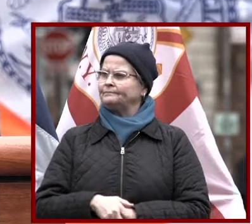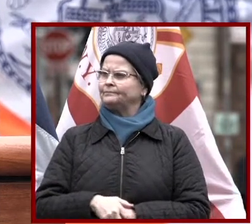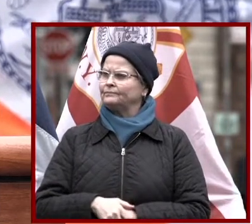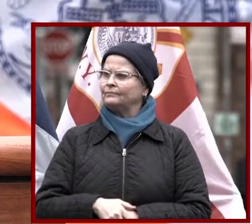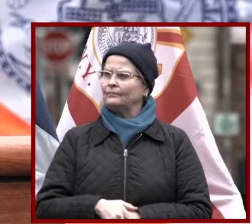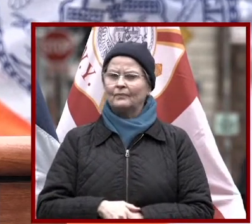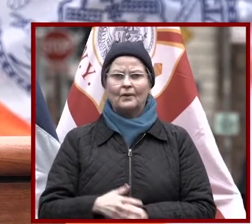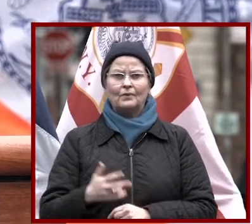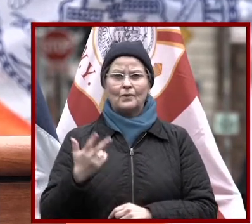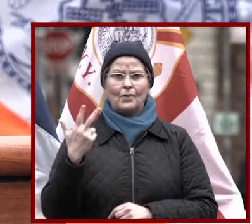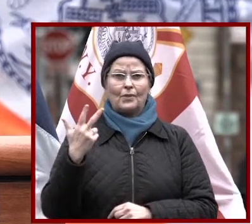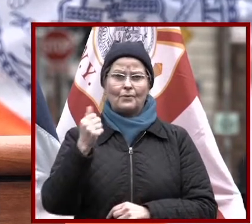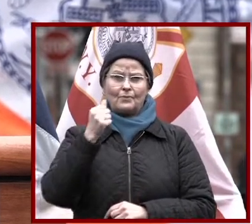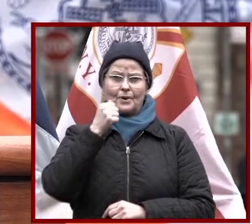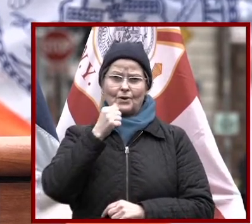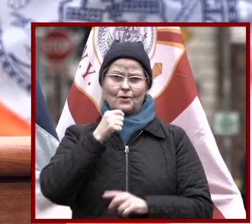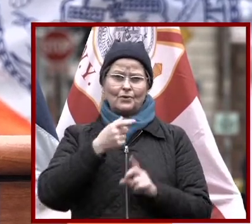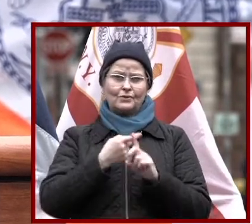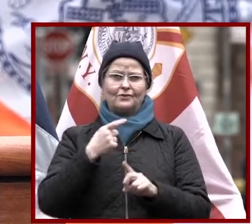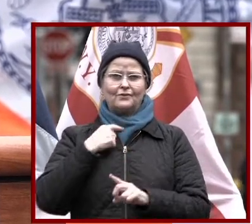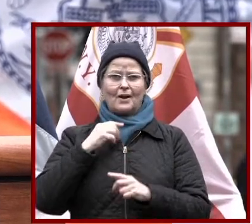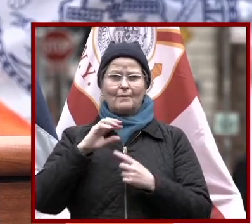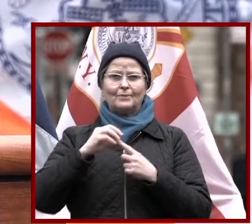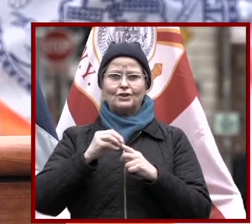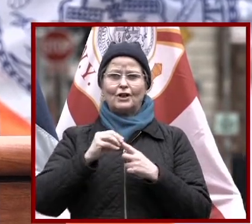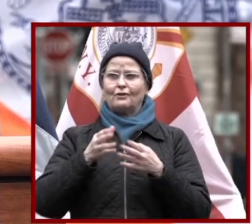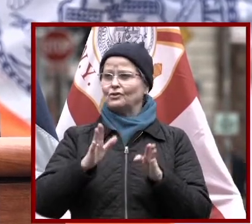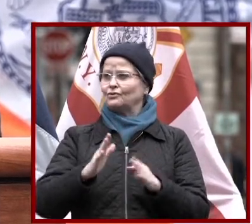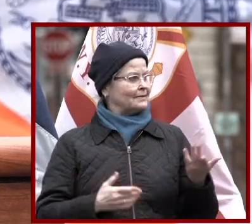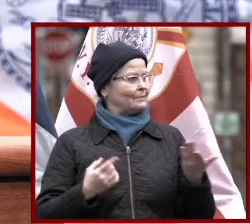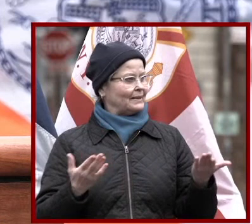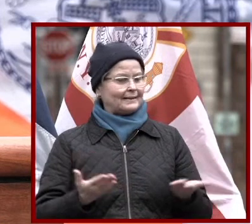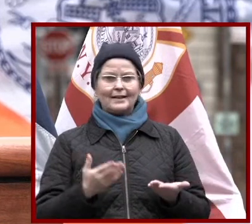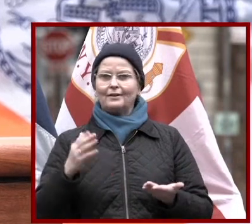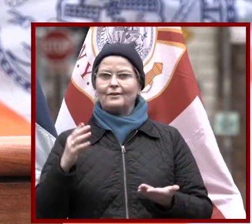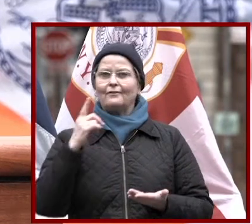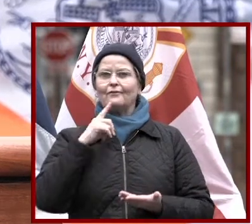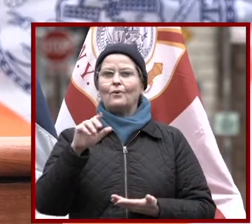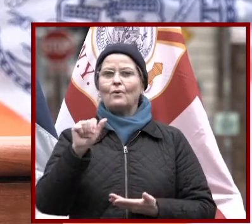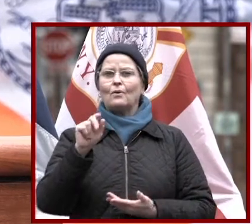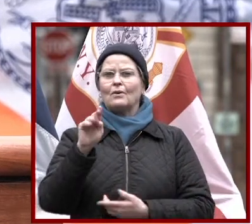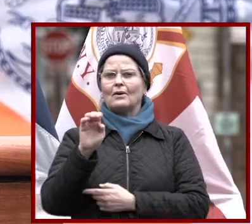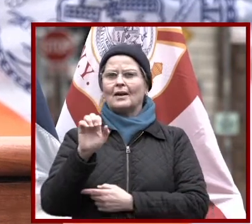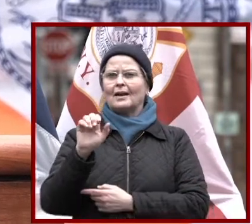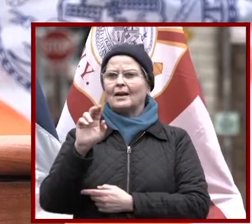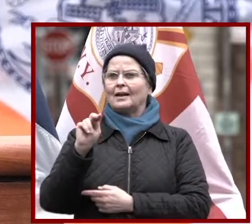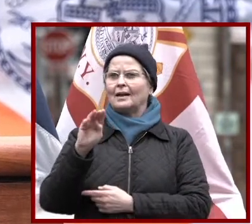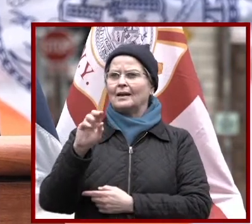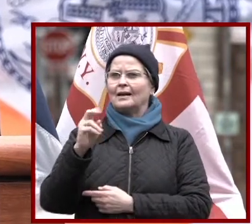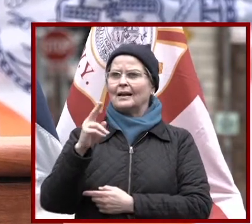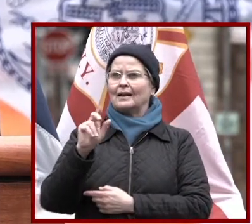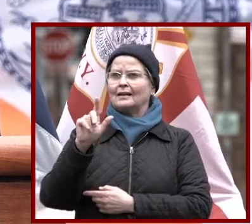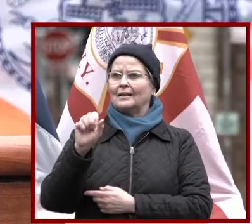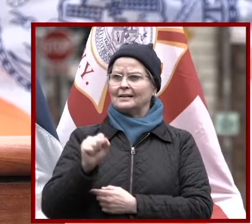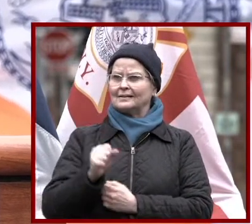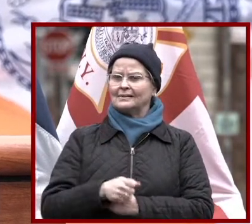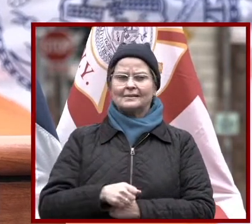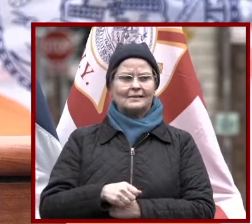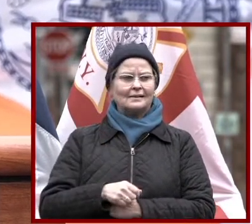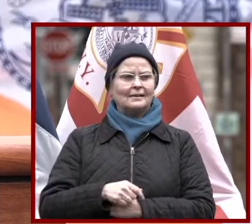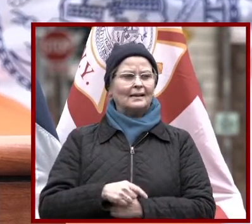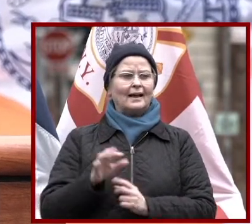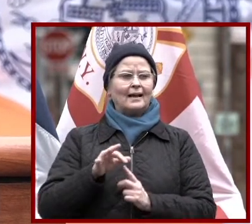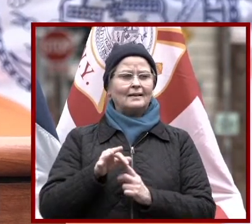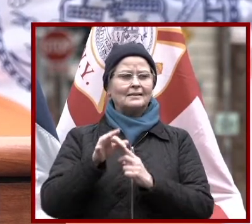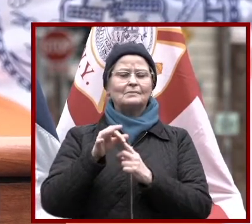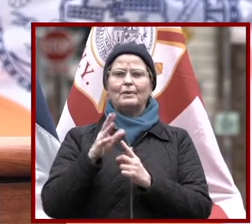the three girls from Cherry Street. Here for Annie Nicholas, and a special